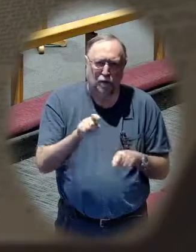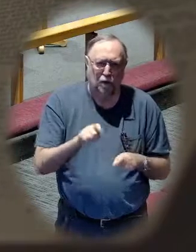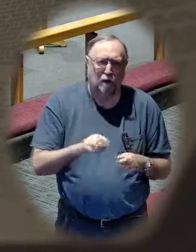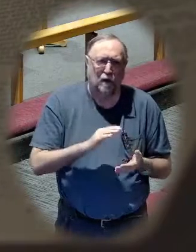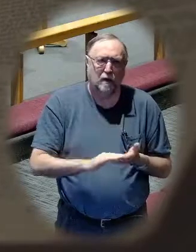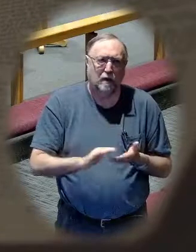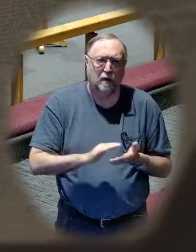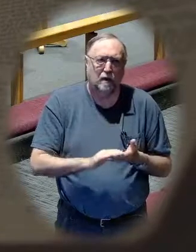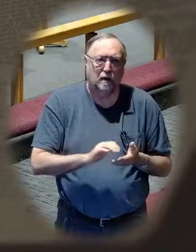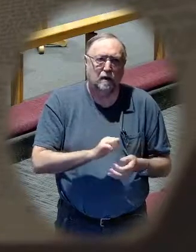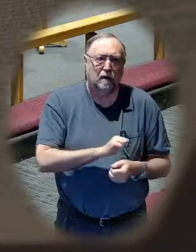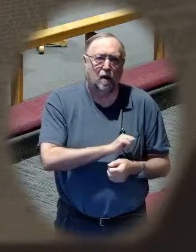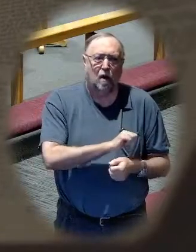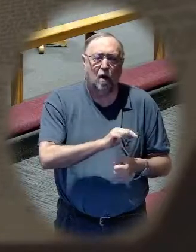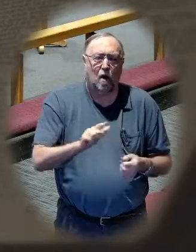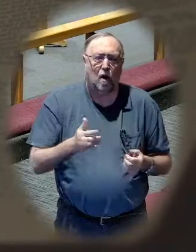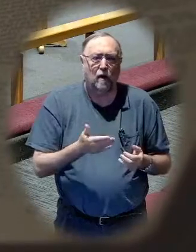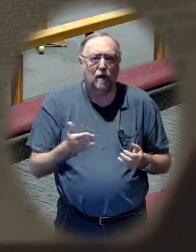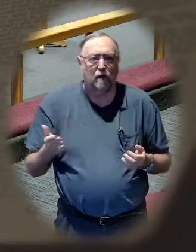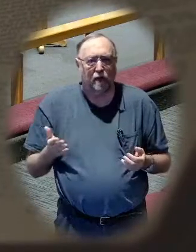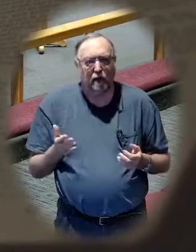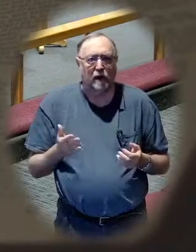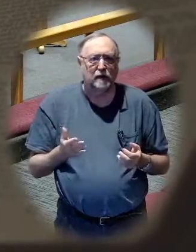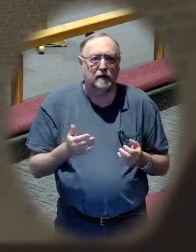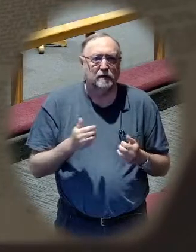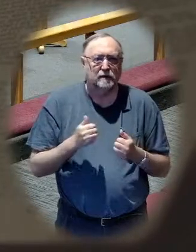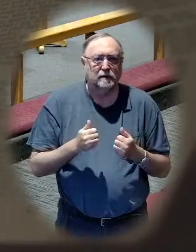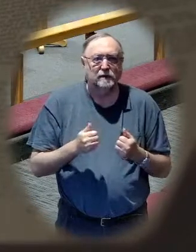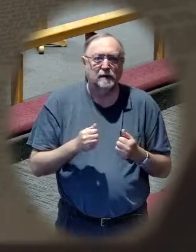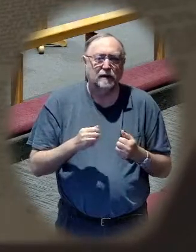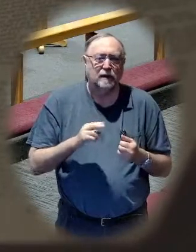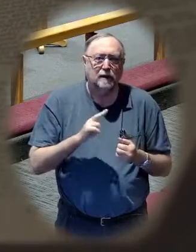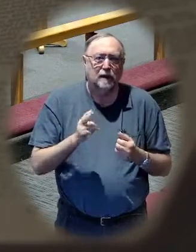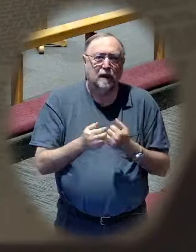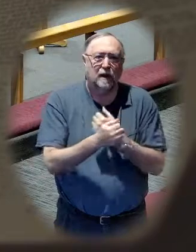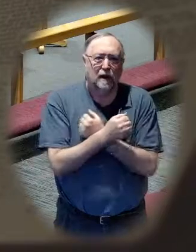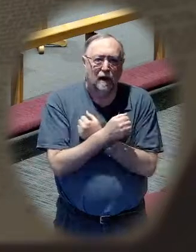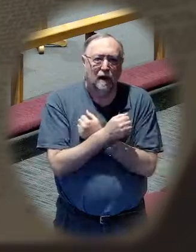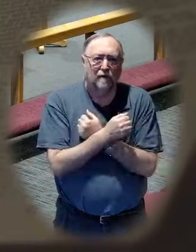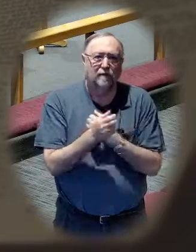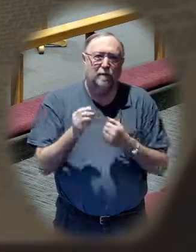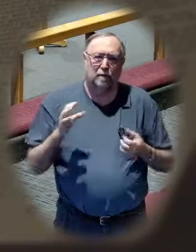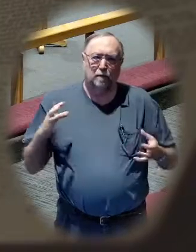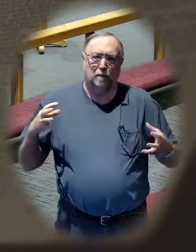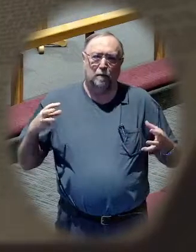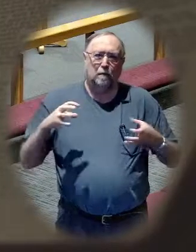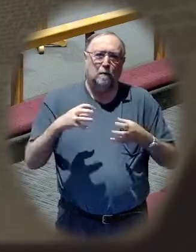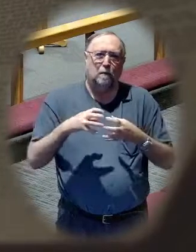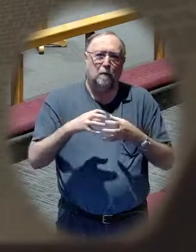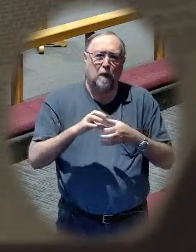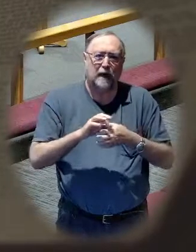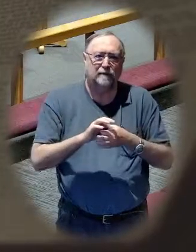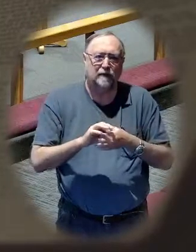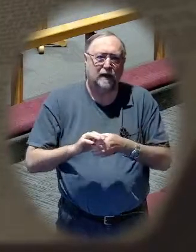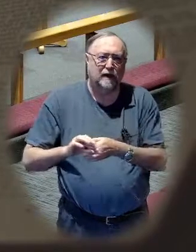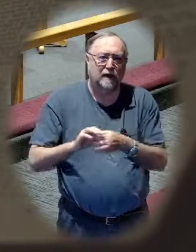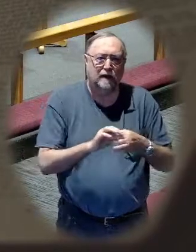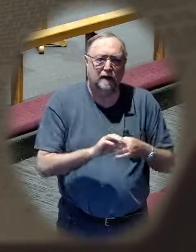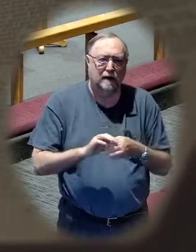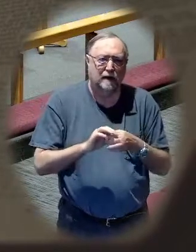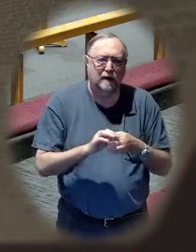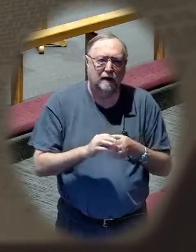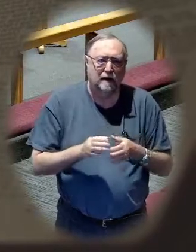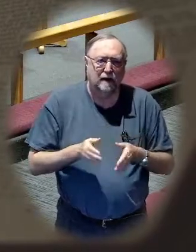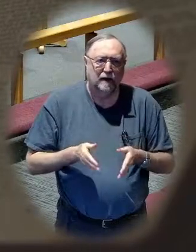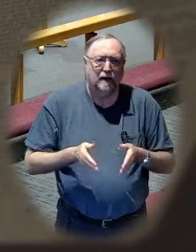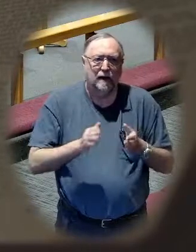above all these, put on love, which binds everything together in perfect harmony. And let the peace of